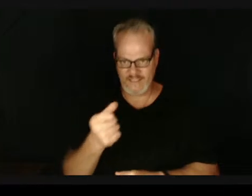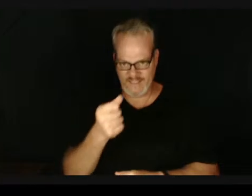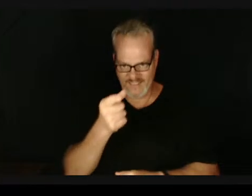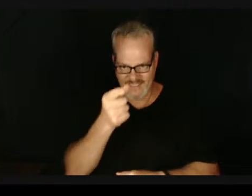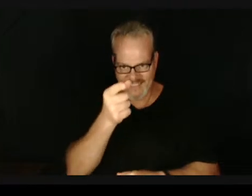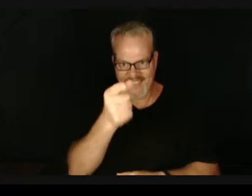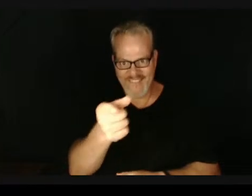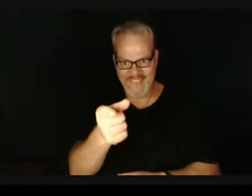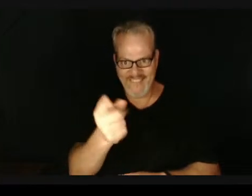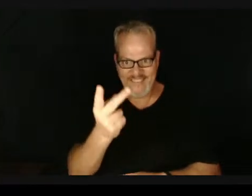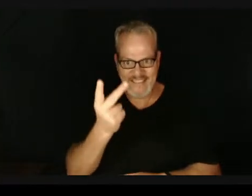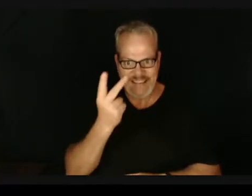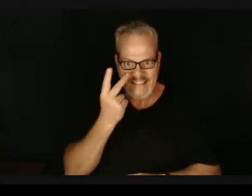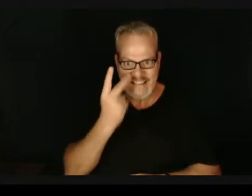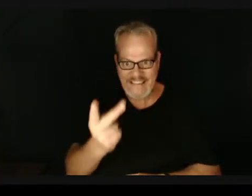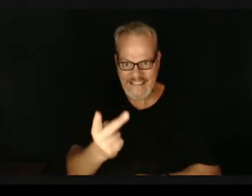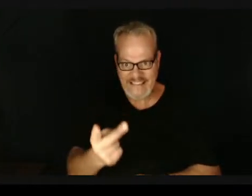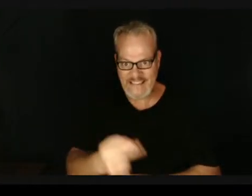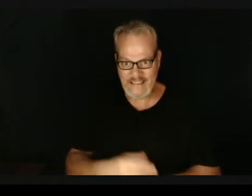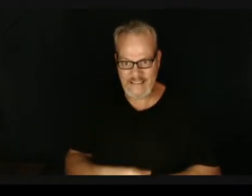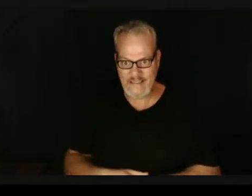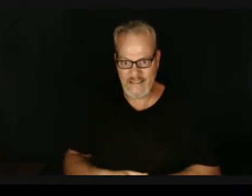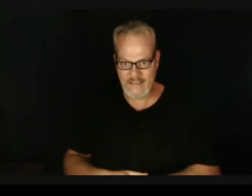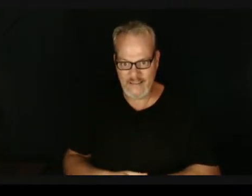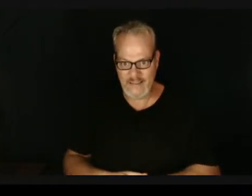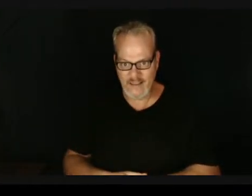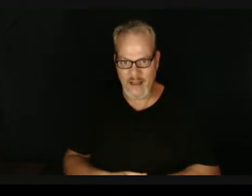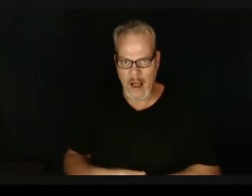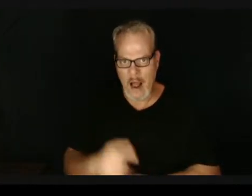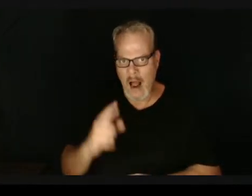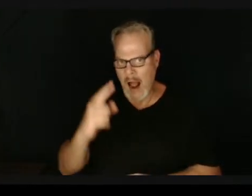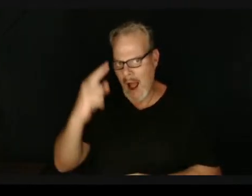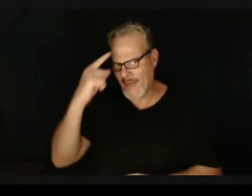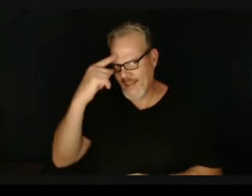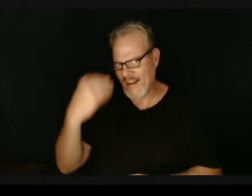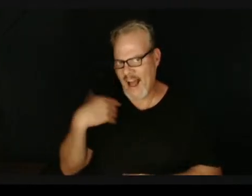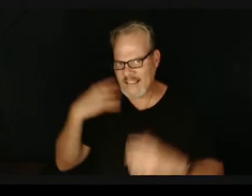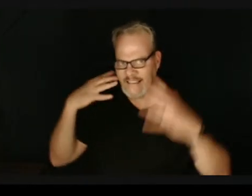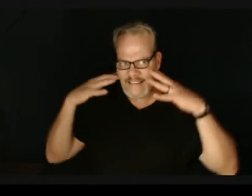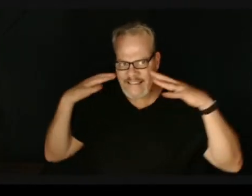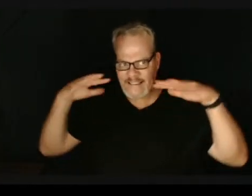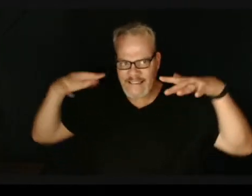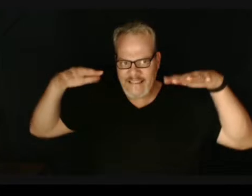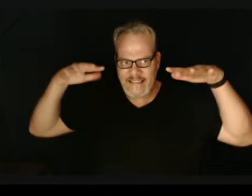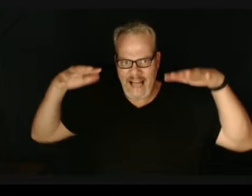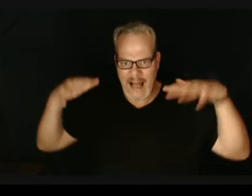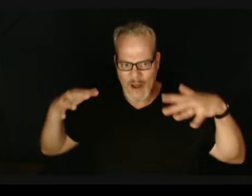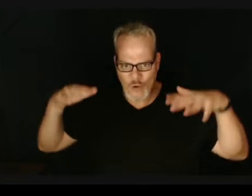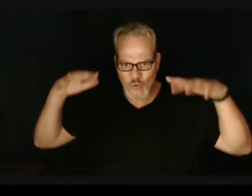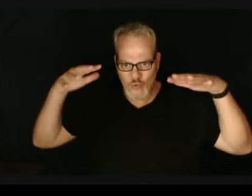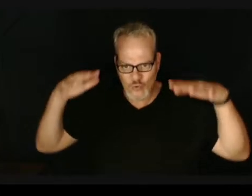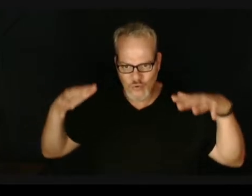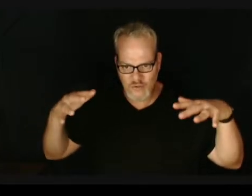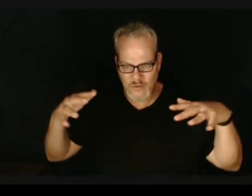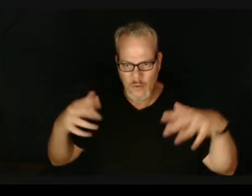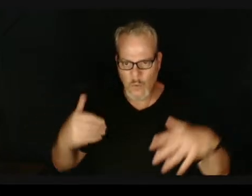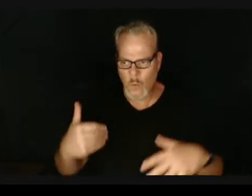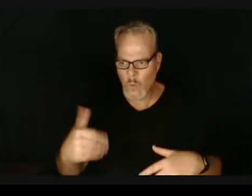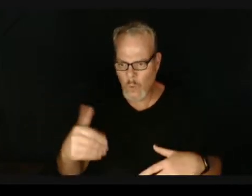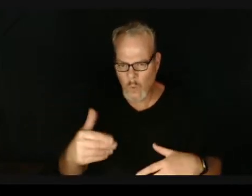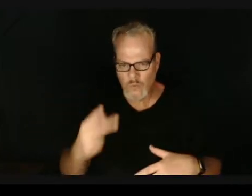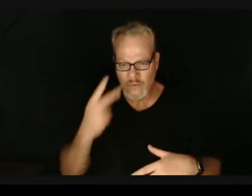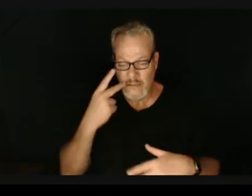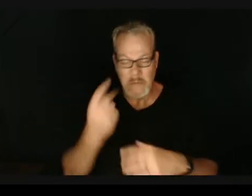where I can get the sound in this one for you guys, unless I really hear this around. You really hear this fountain